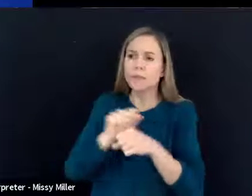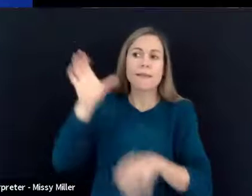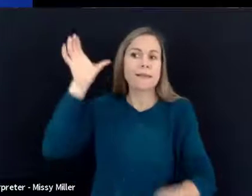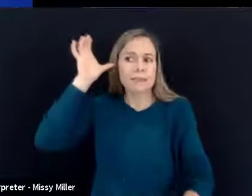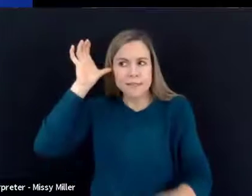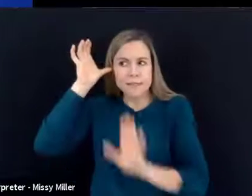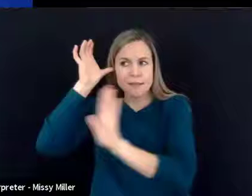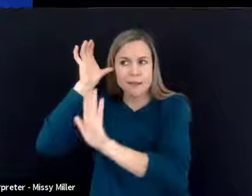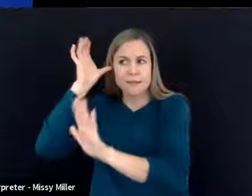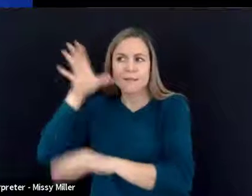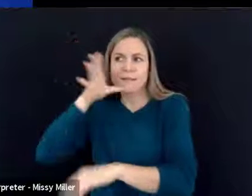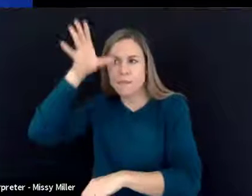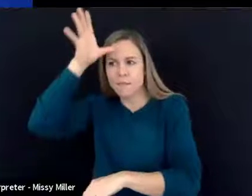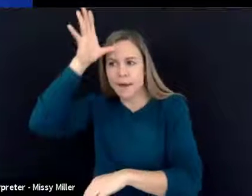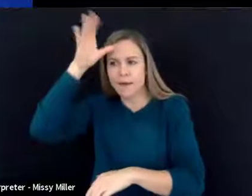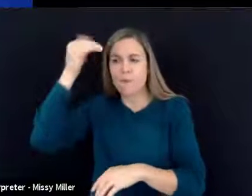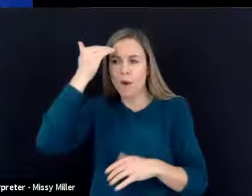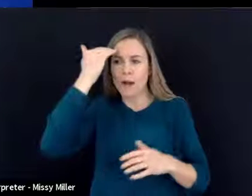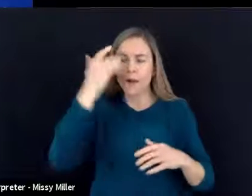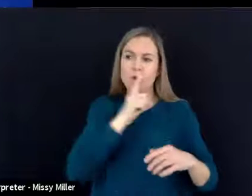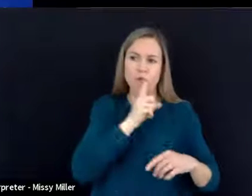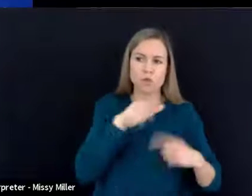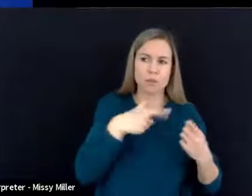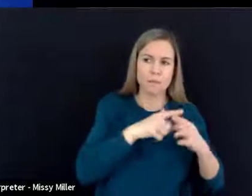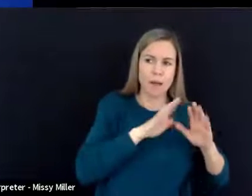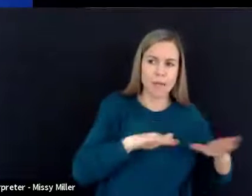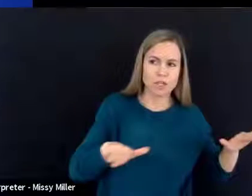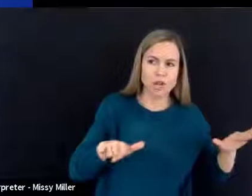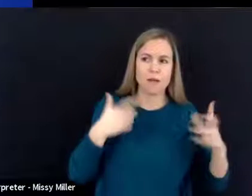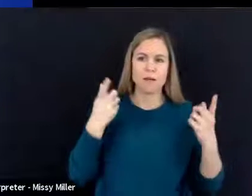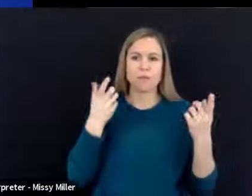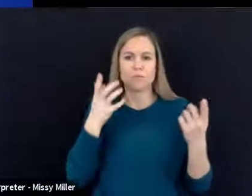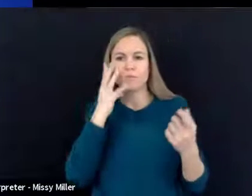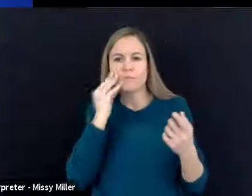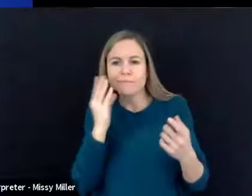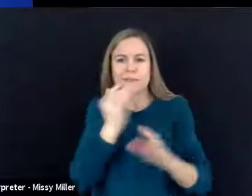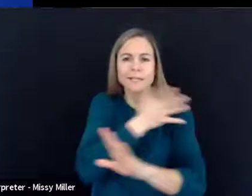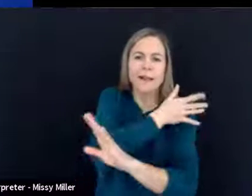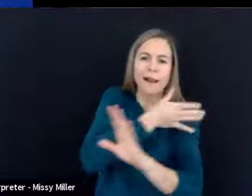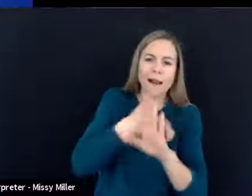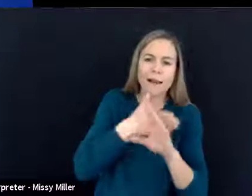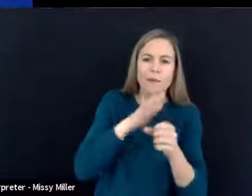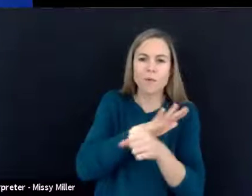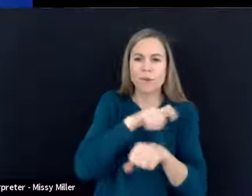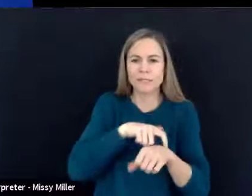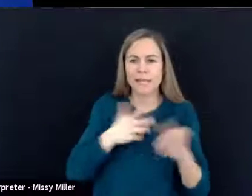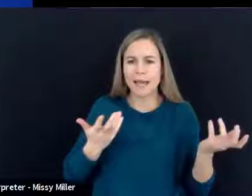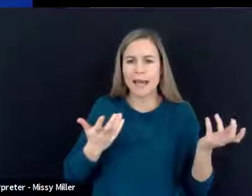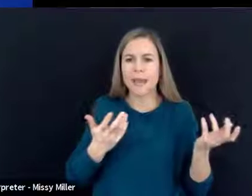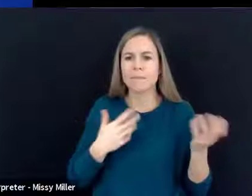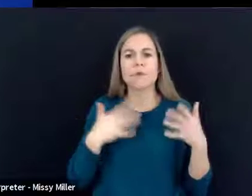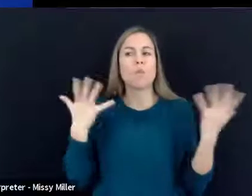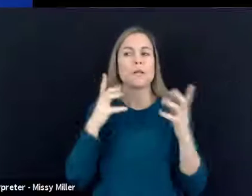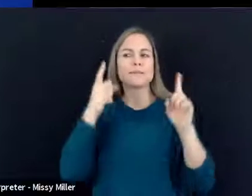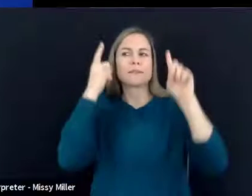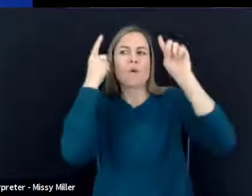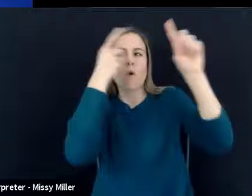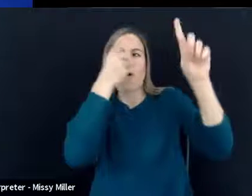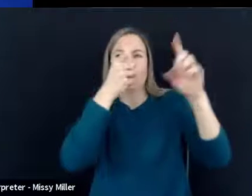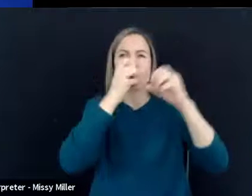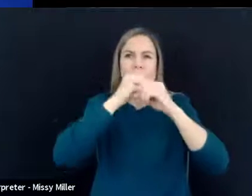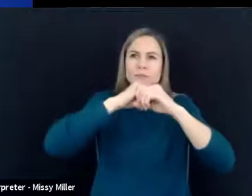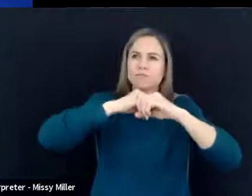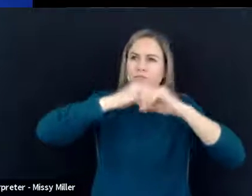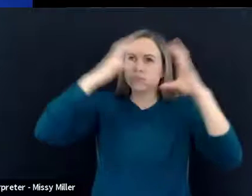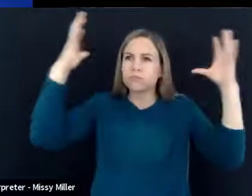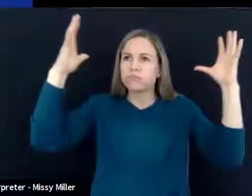true about their kid, what it's taken to get them there, and what it is that they're hoping for their future and for their